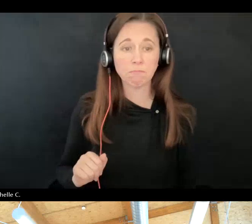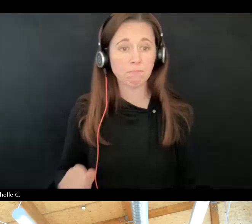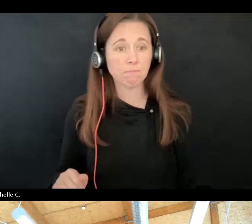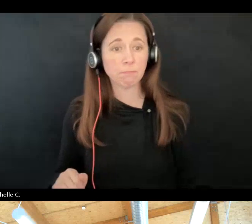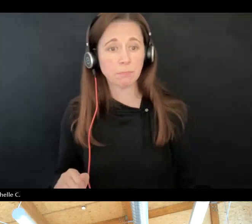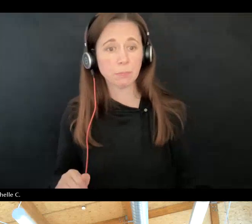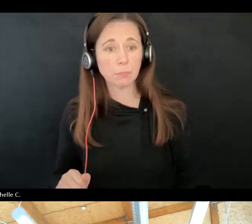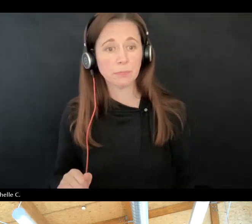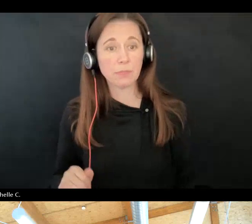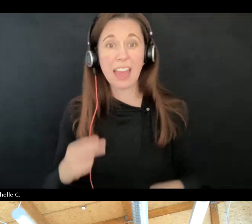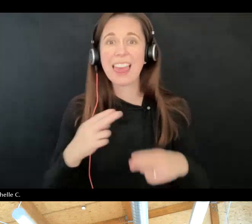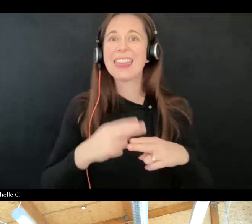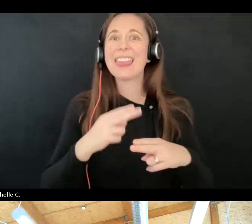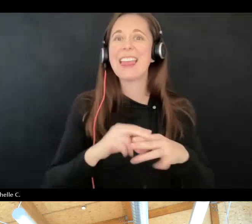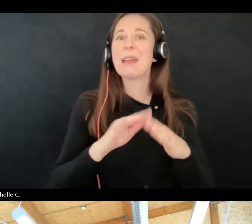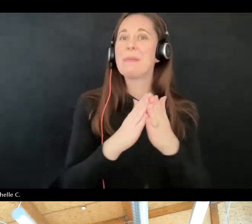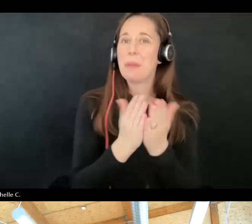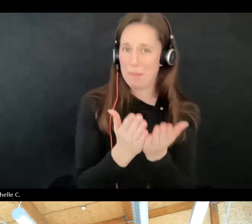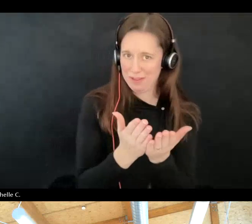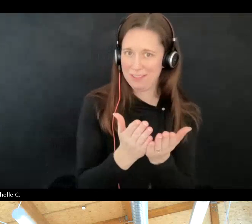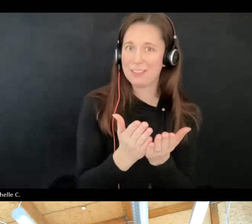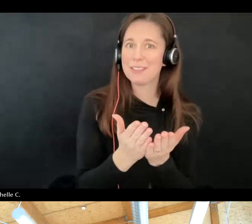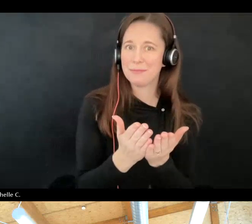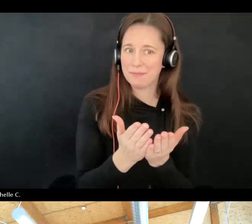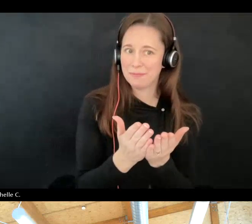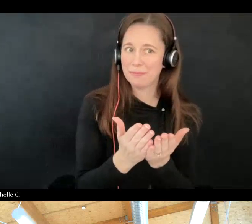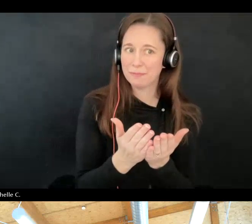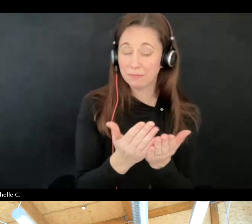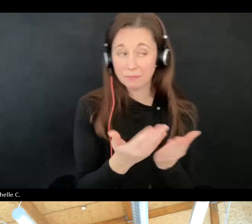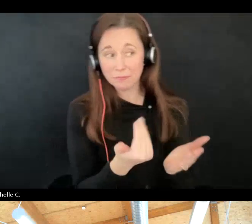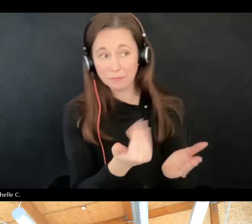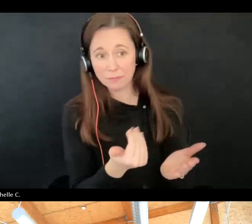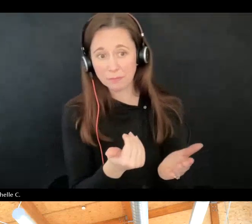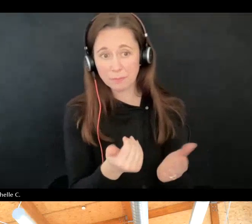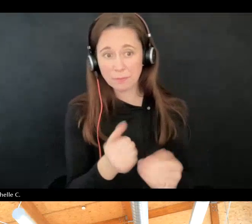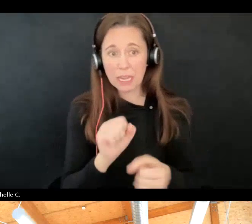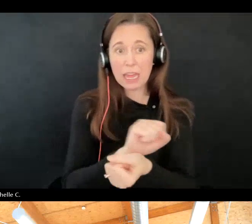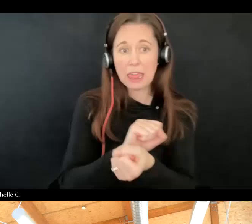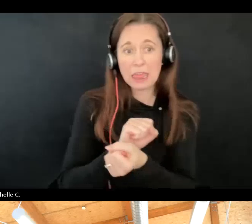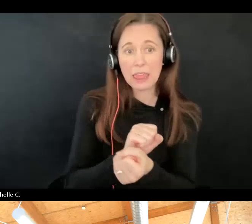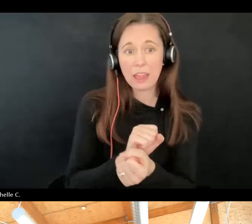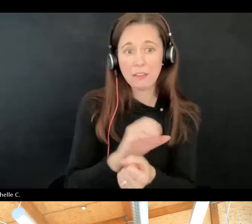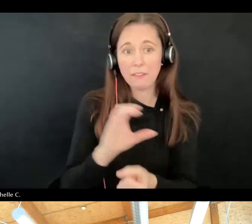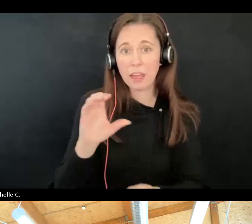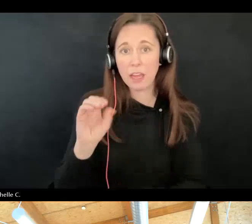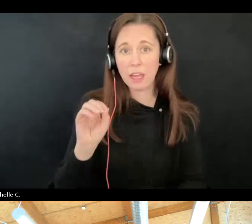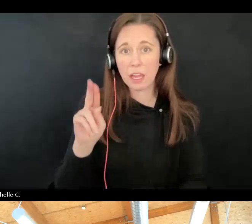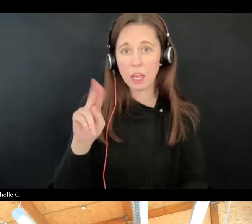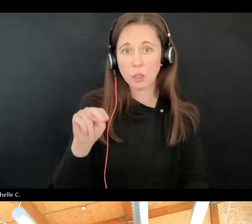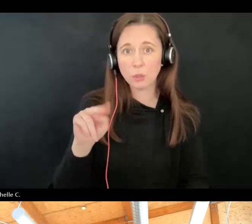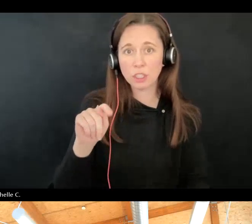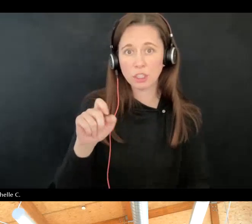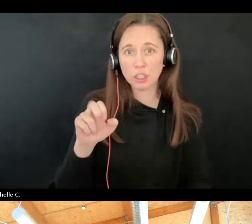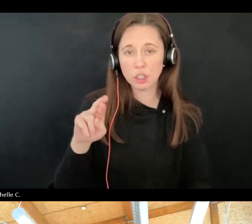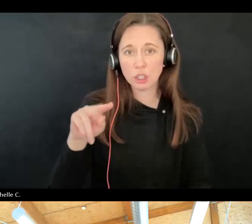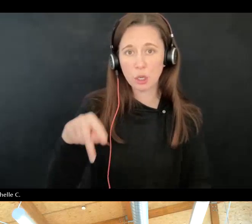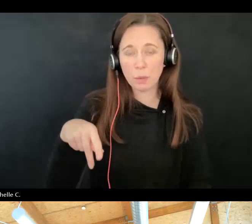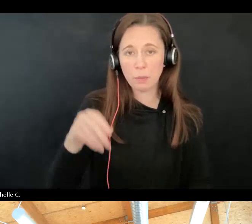The name of wanna the thank- book Mhm. is Slave Counterpoint, Black